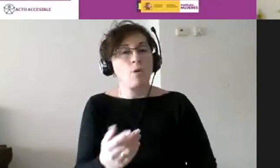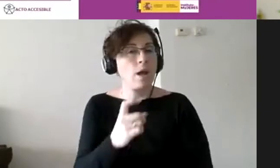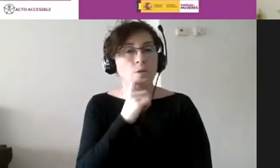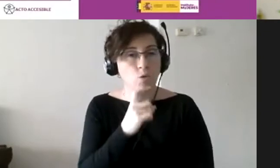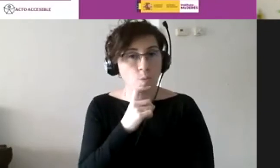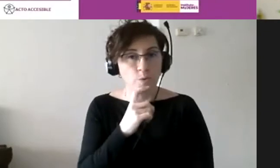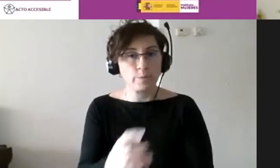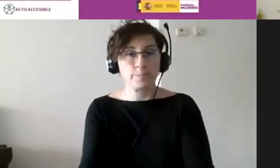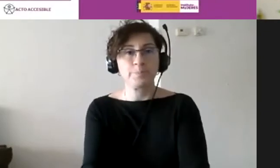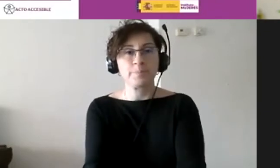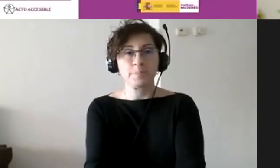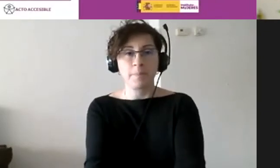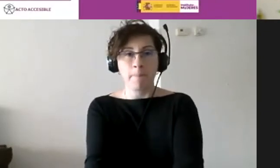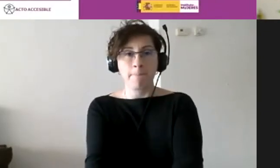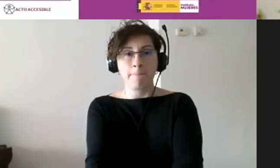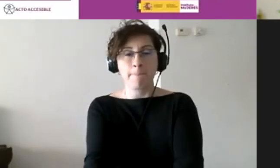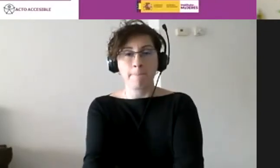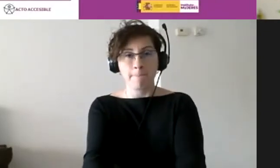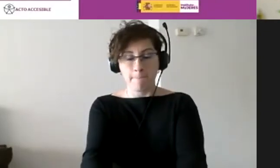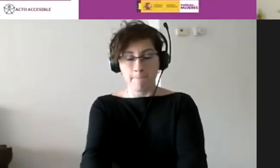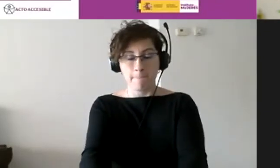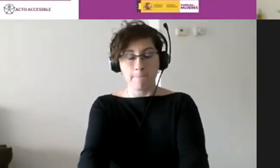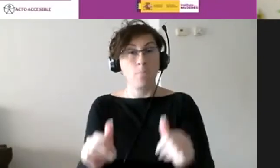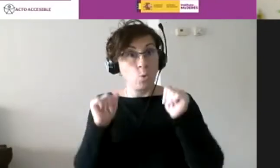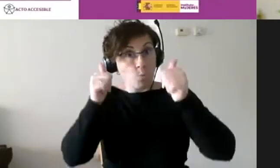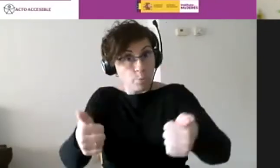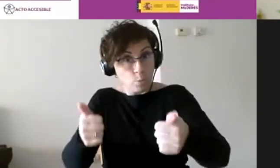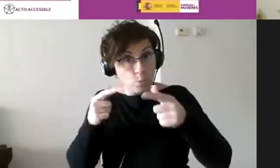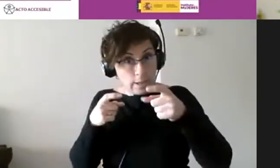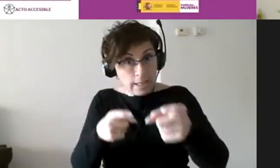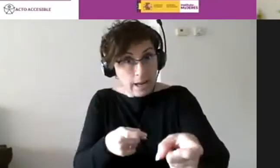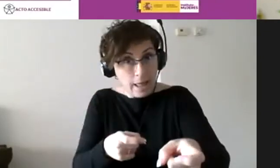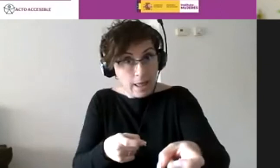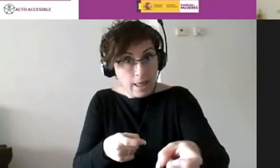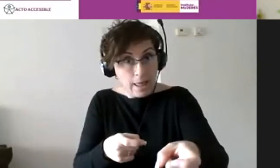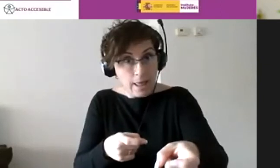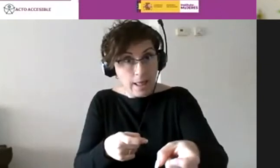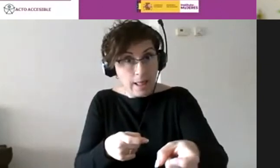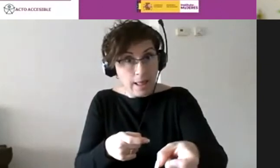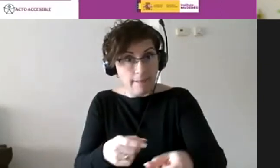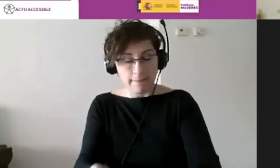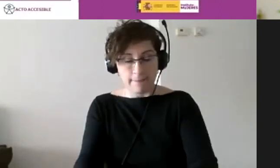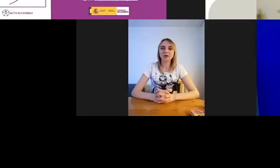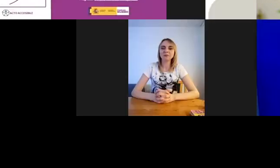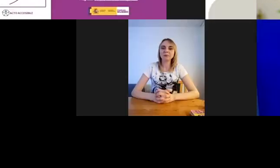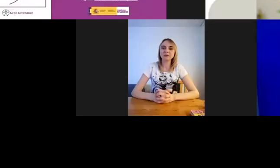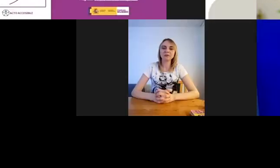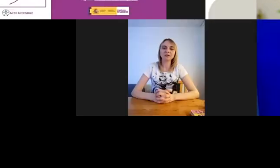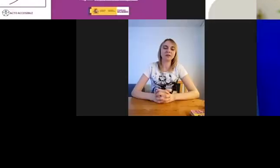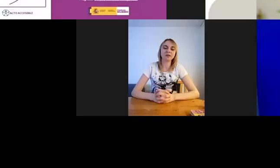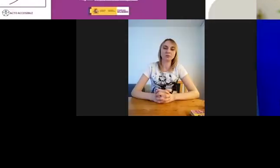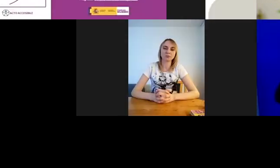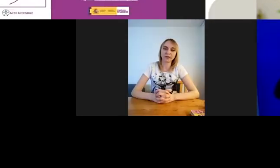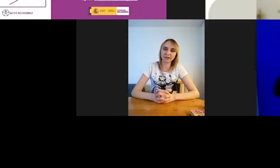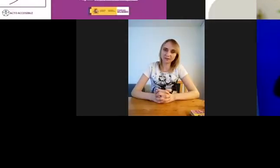started, it's beginning from each of us, almost the same. One people